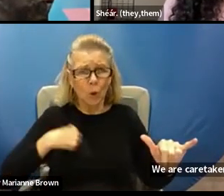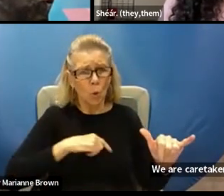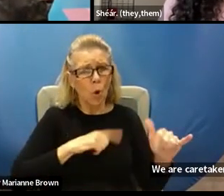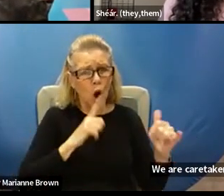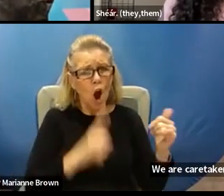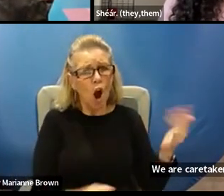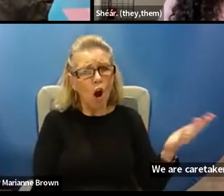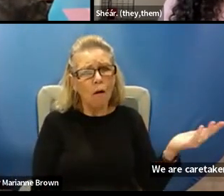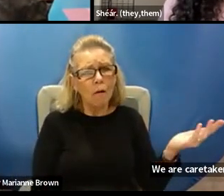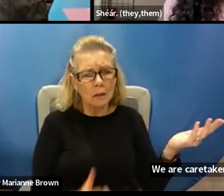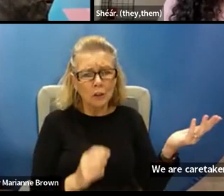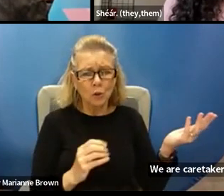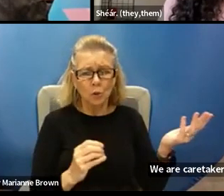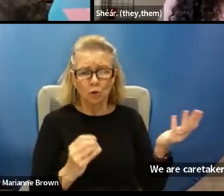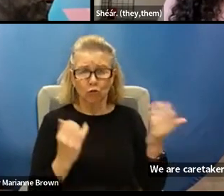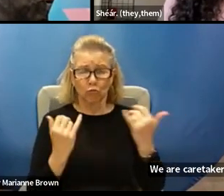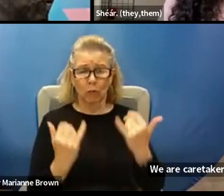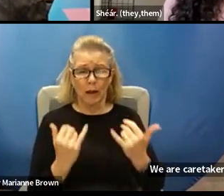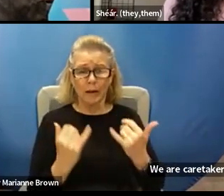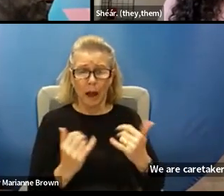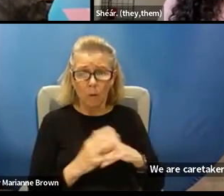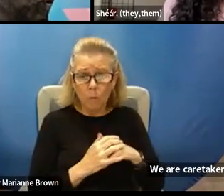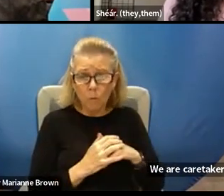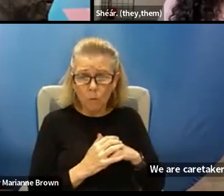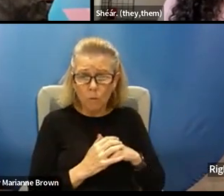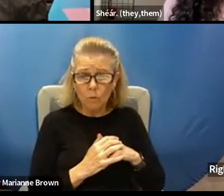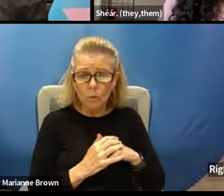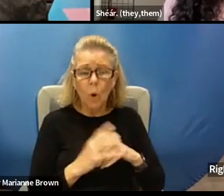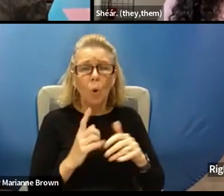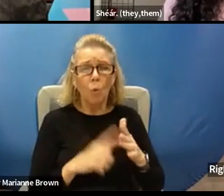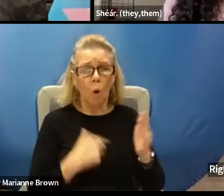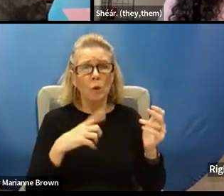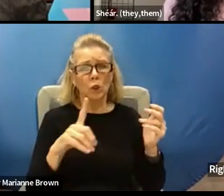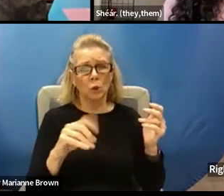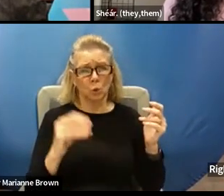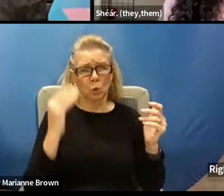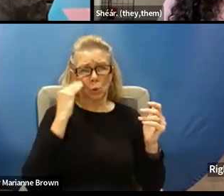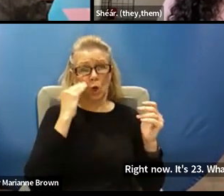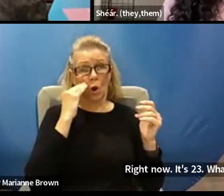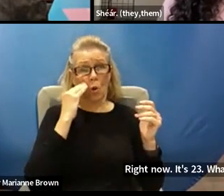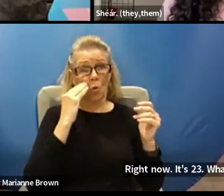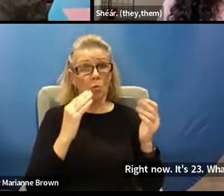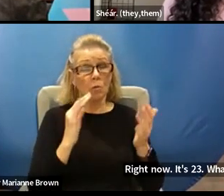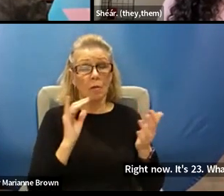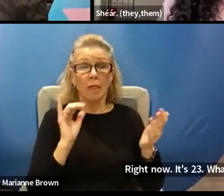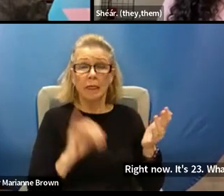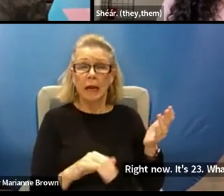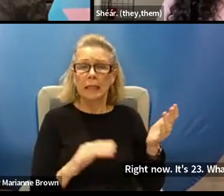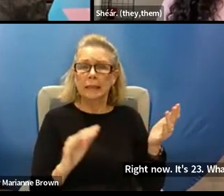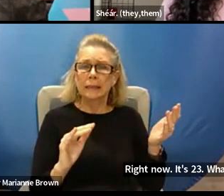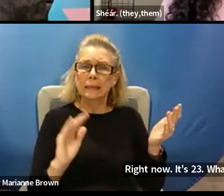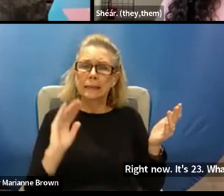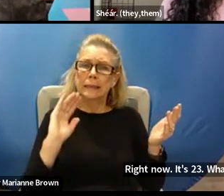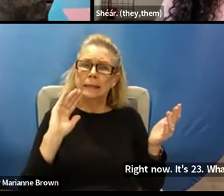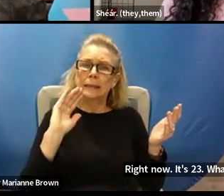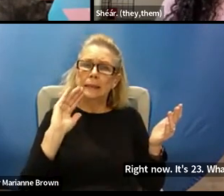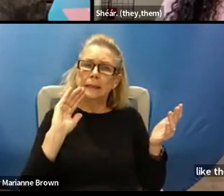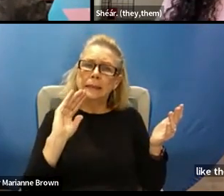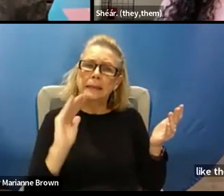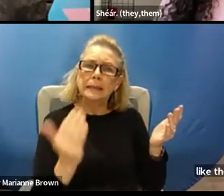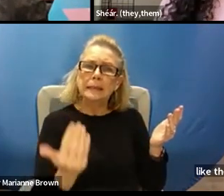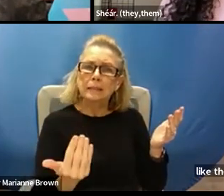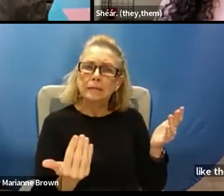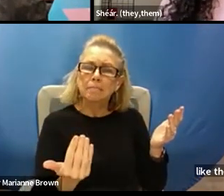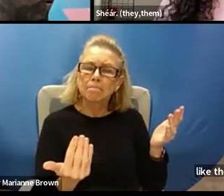right now, in 2023, what we do know is that it seems like the world is, for the word, use the